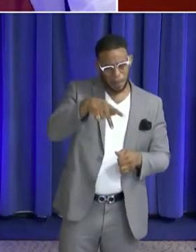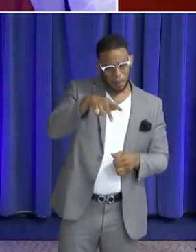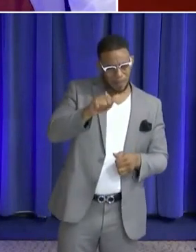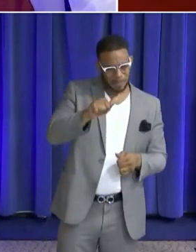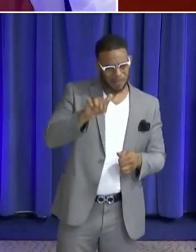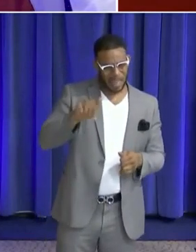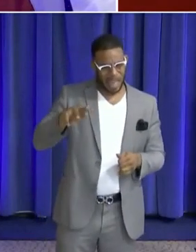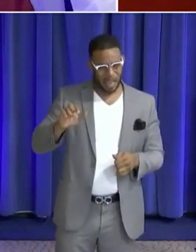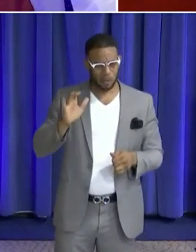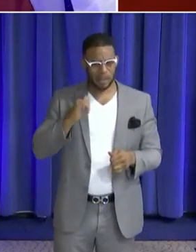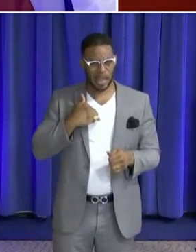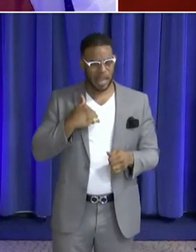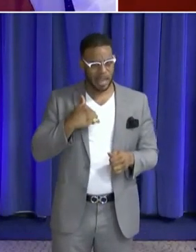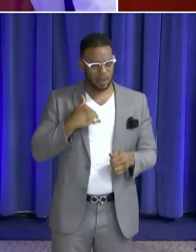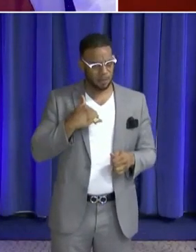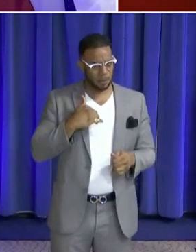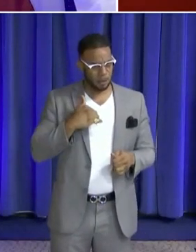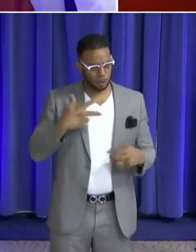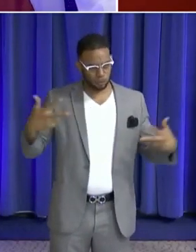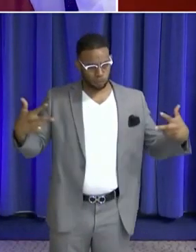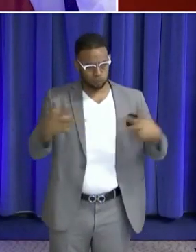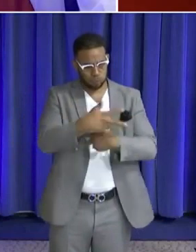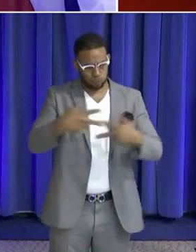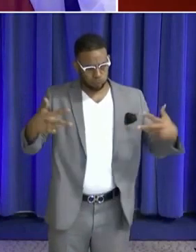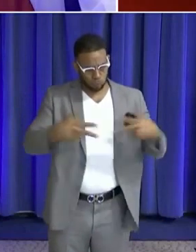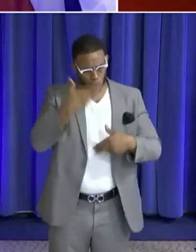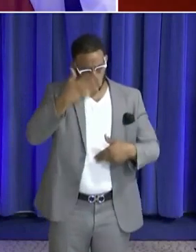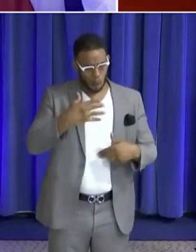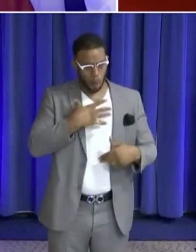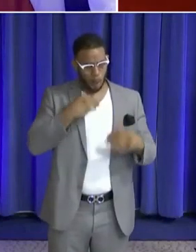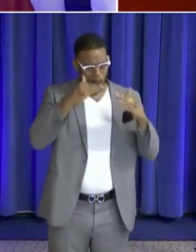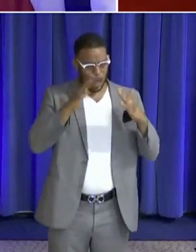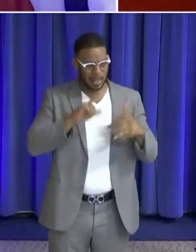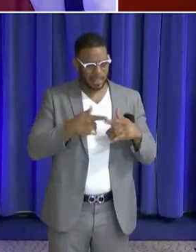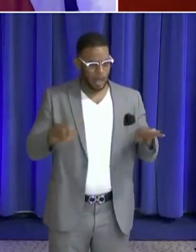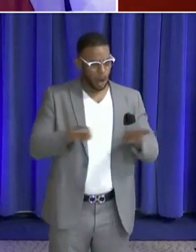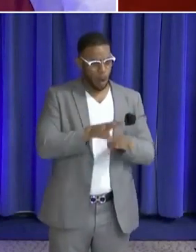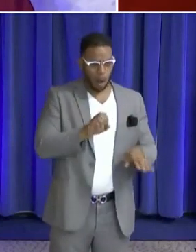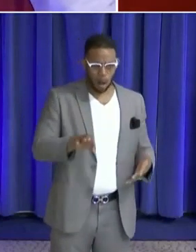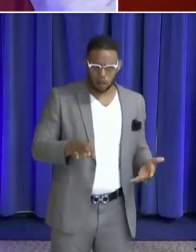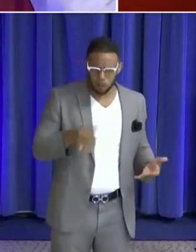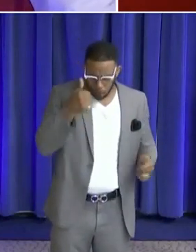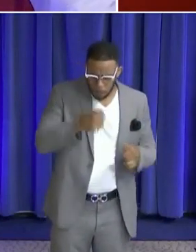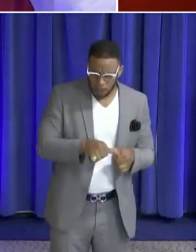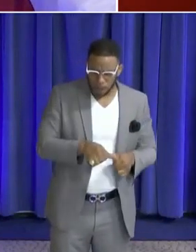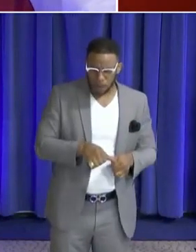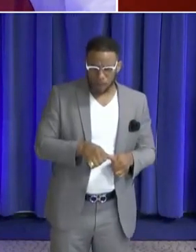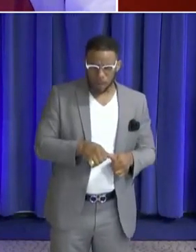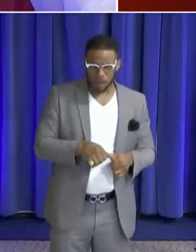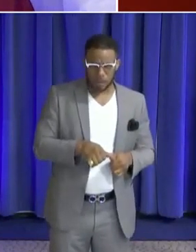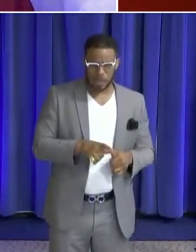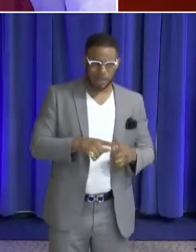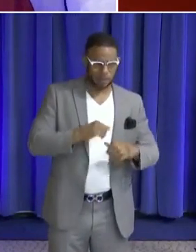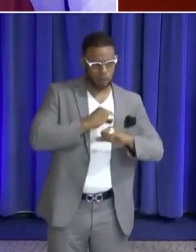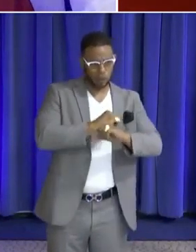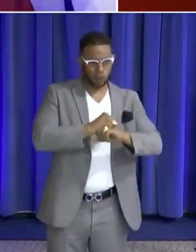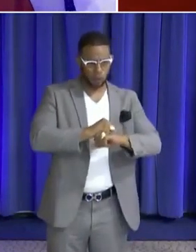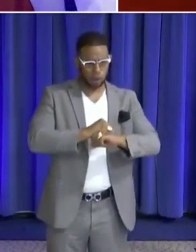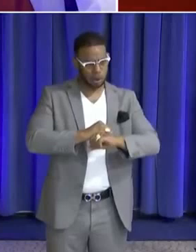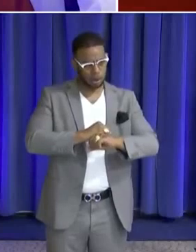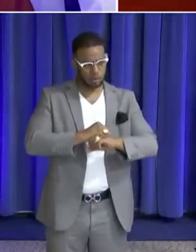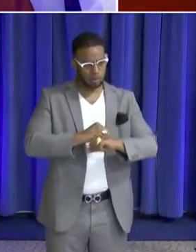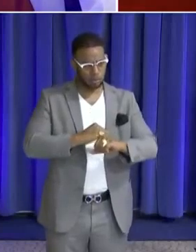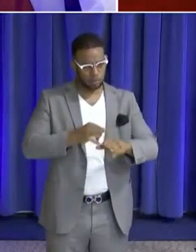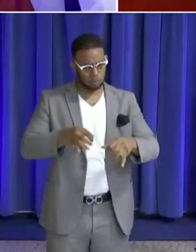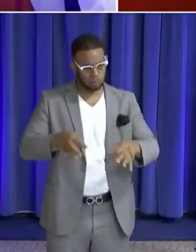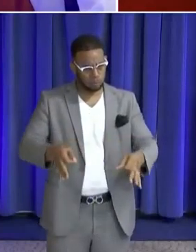Avenue used to have traffic right in front of the White House, and Yep. it got closed off, and security pushed back